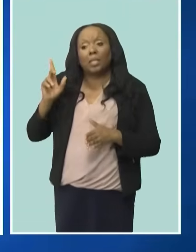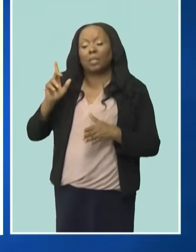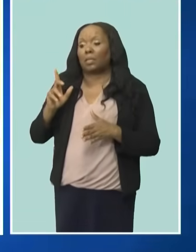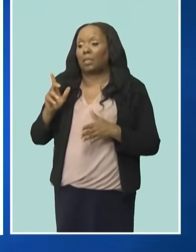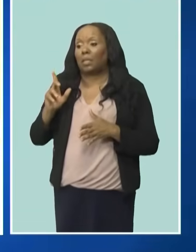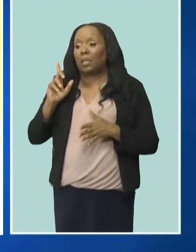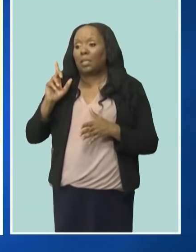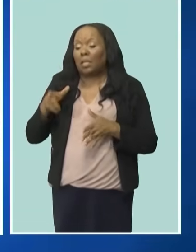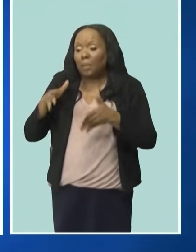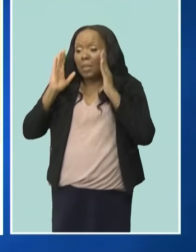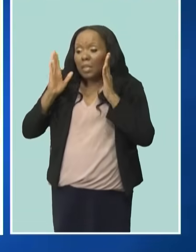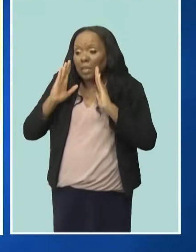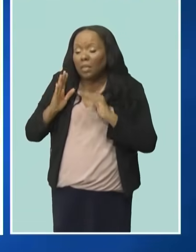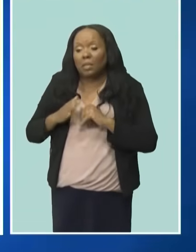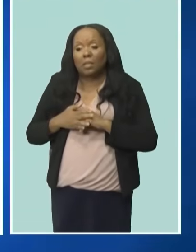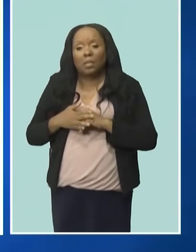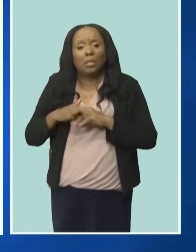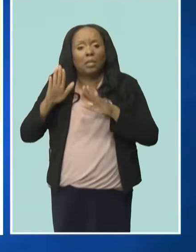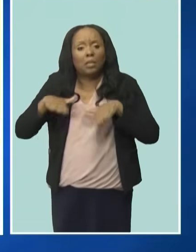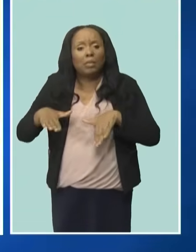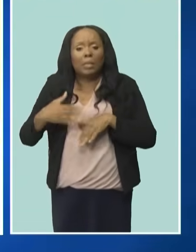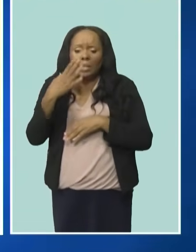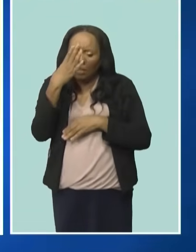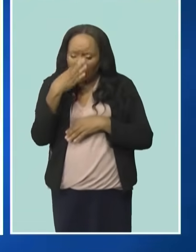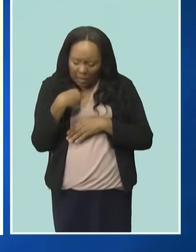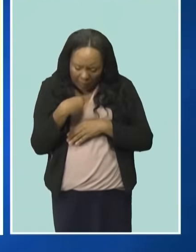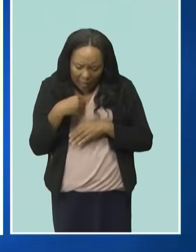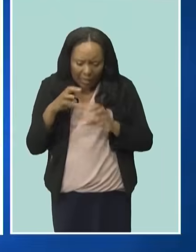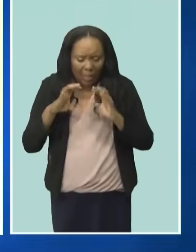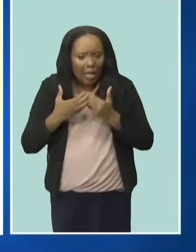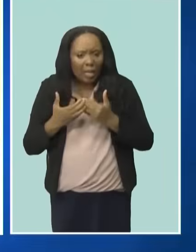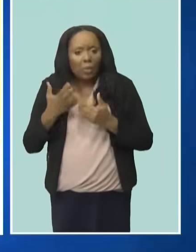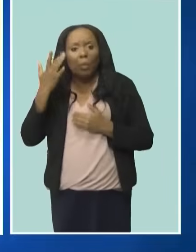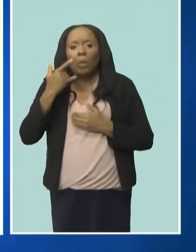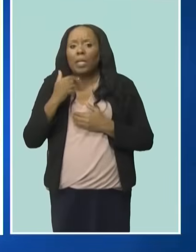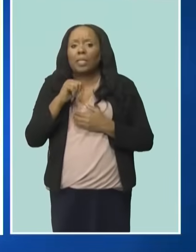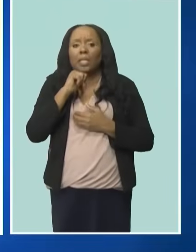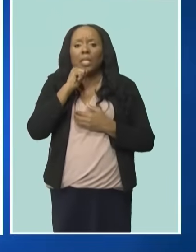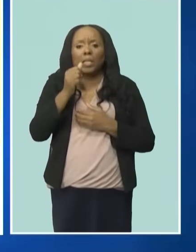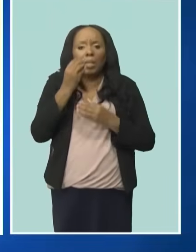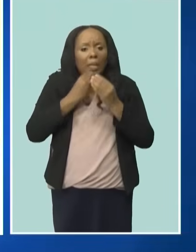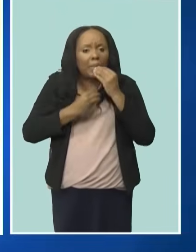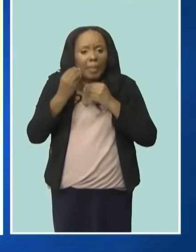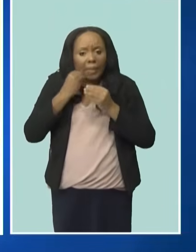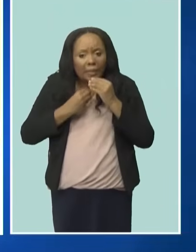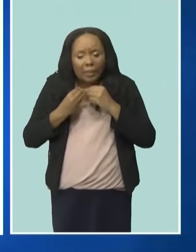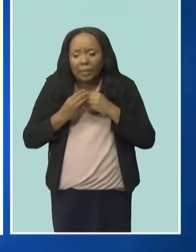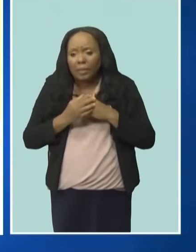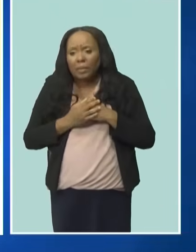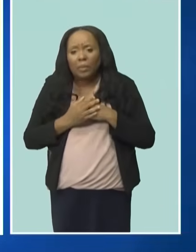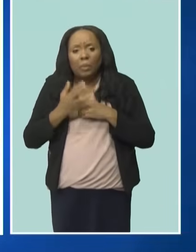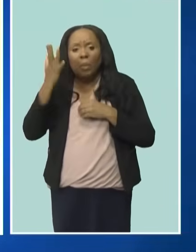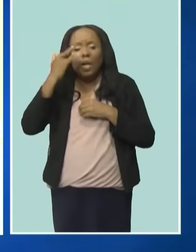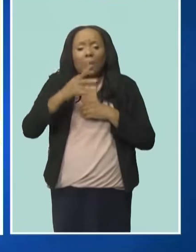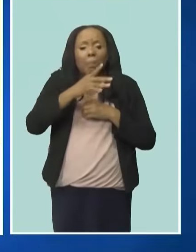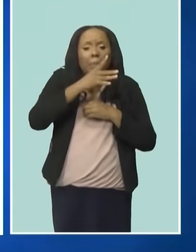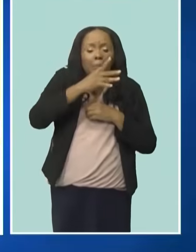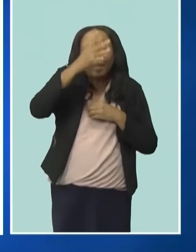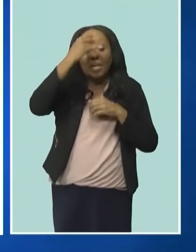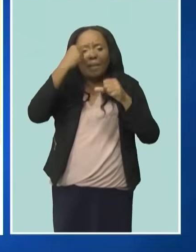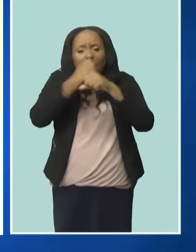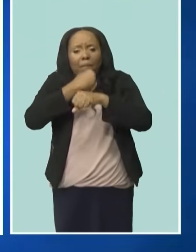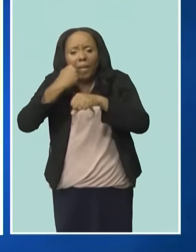in a classroom because they did not eat or because they watched their mothers and their fathers fighting all night long. We need to address it at the